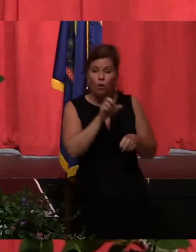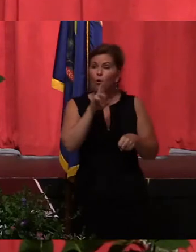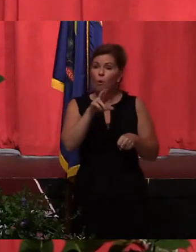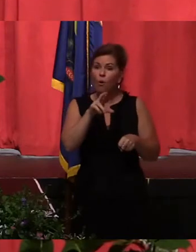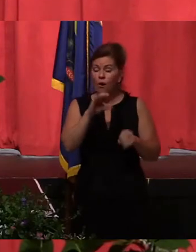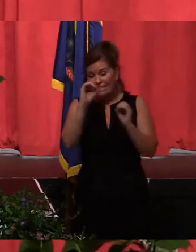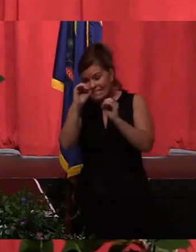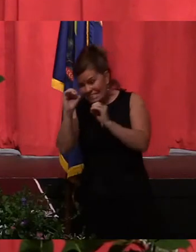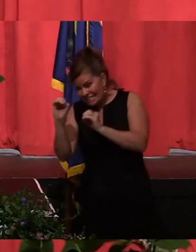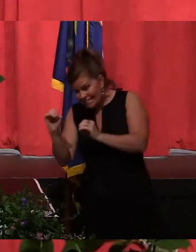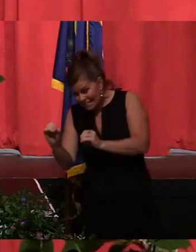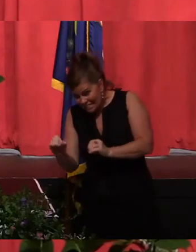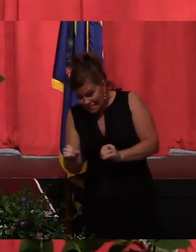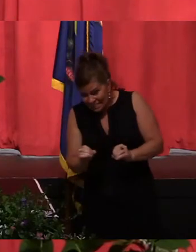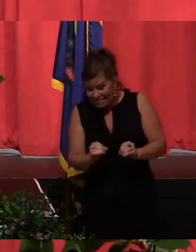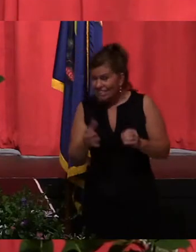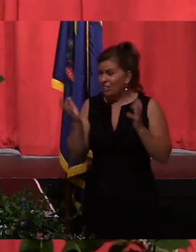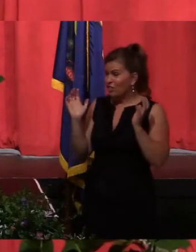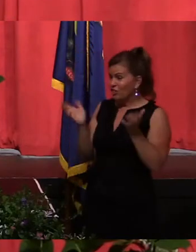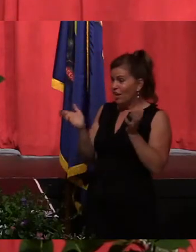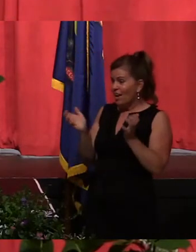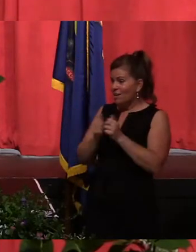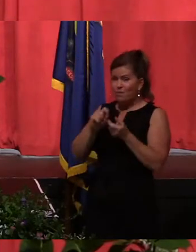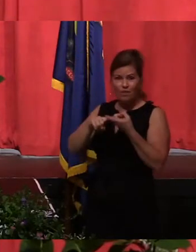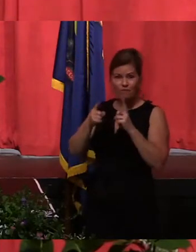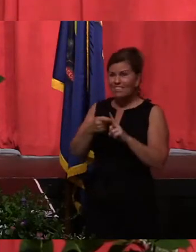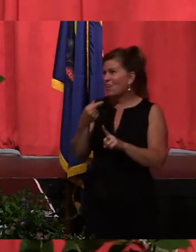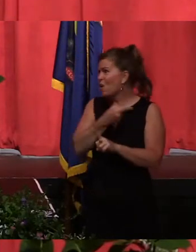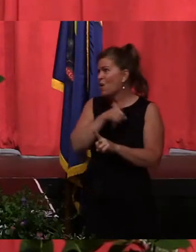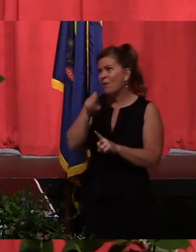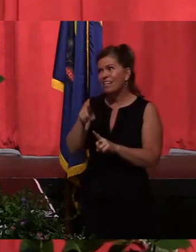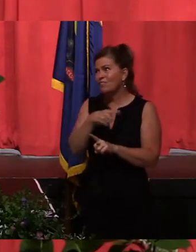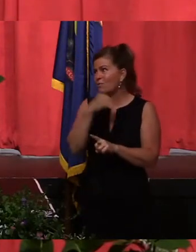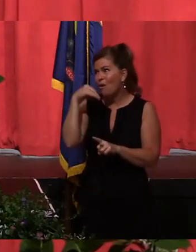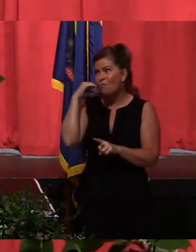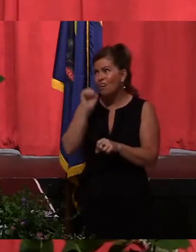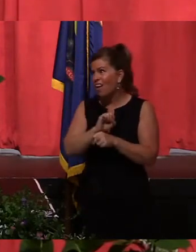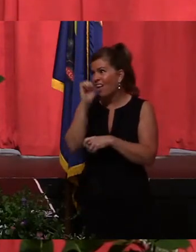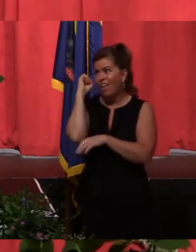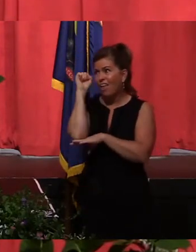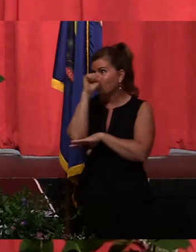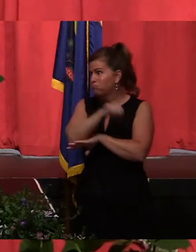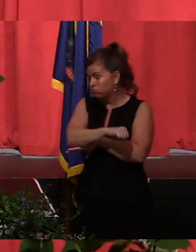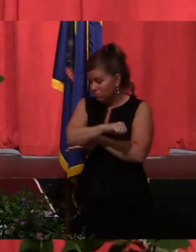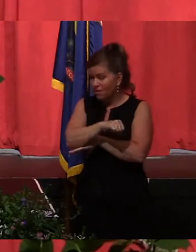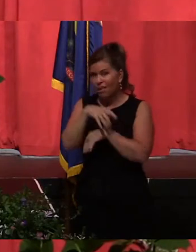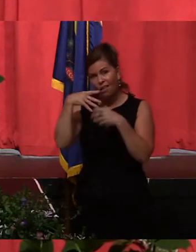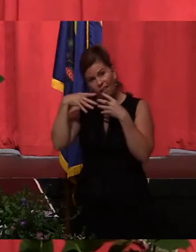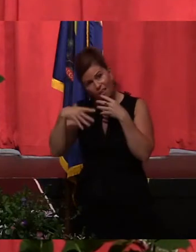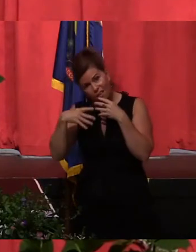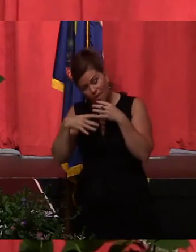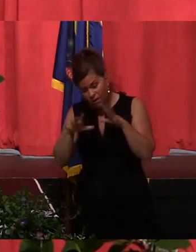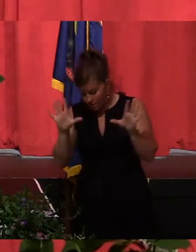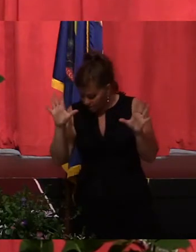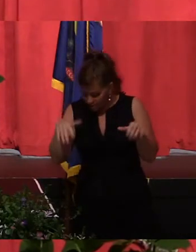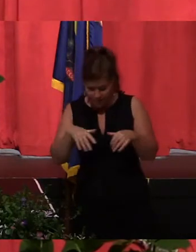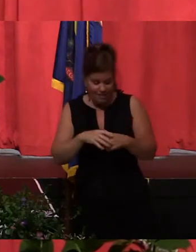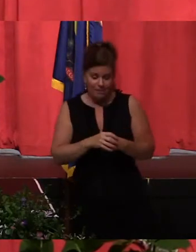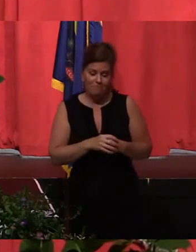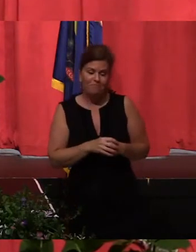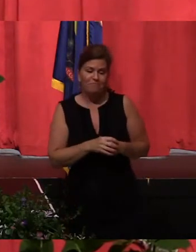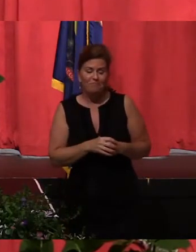a.m. talking to your friend about how much work you had to do on that essay, and then falling asleep in your desk chair 5 minutes later you got off the